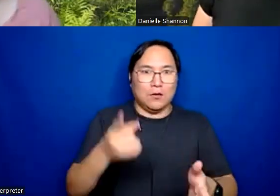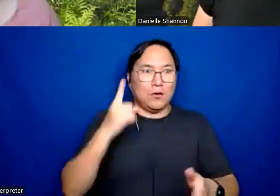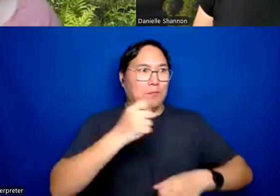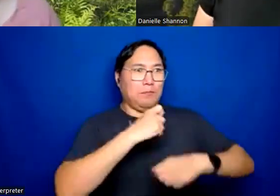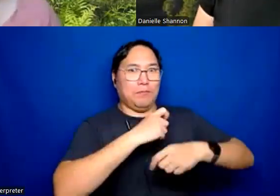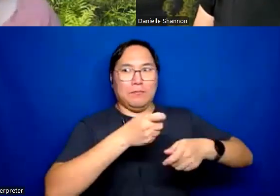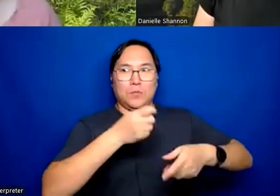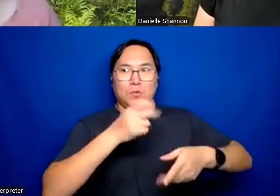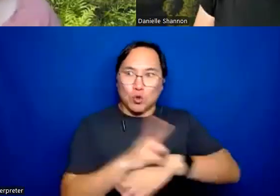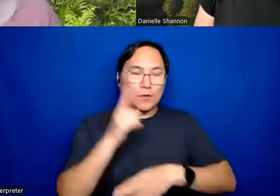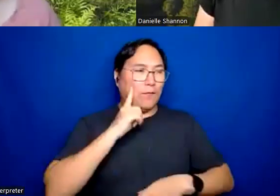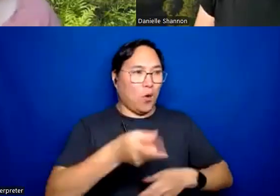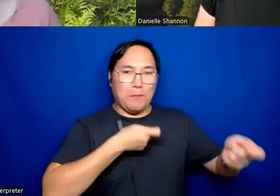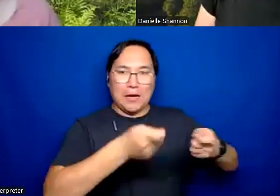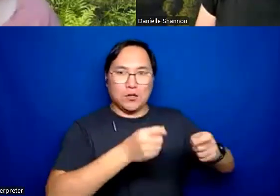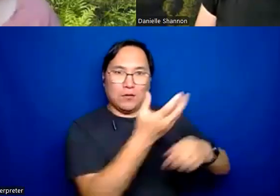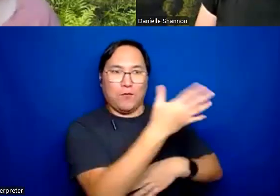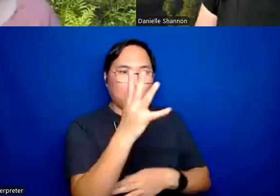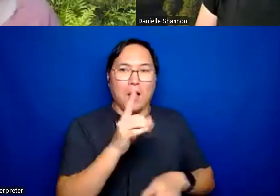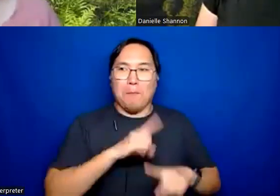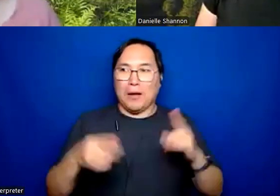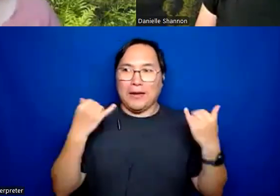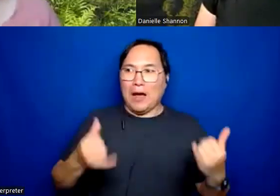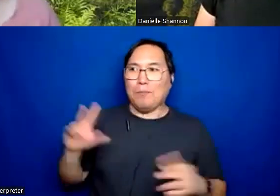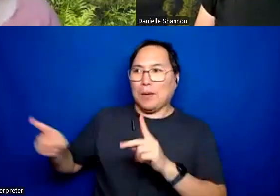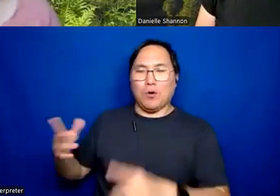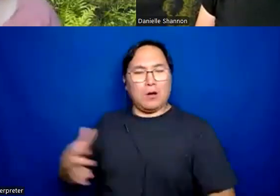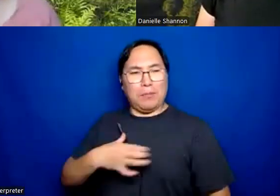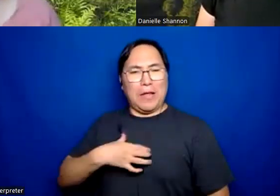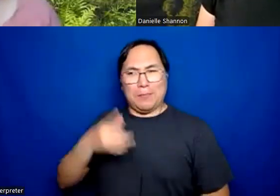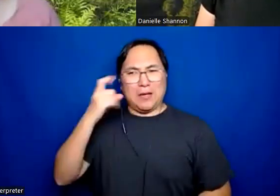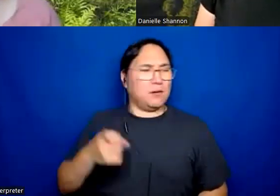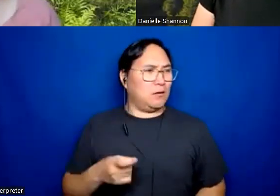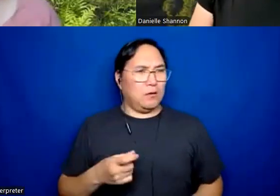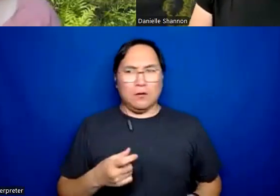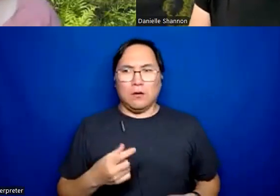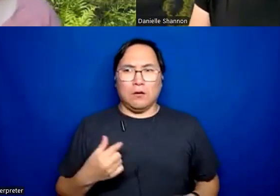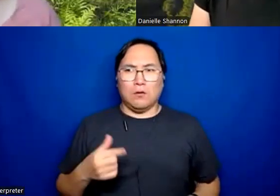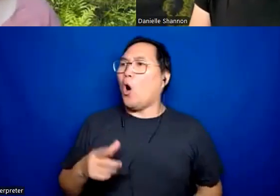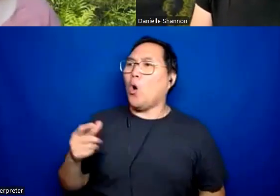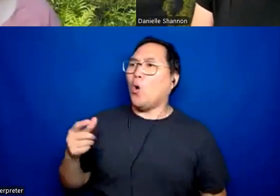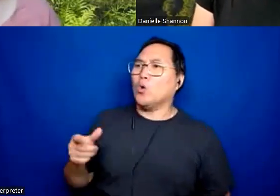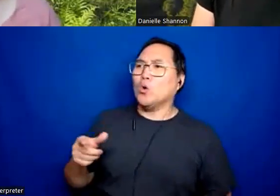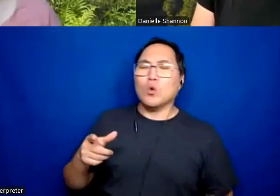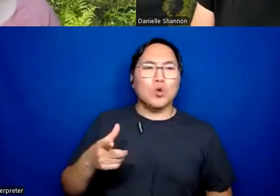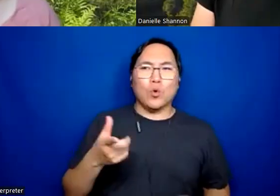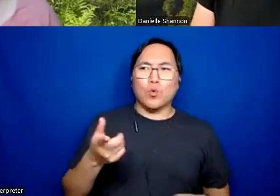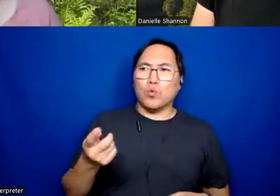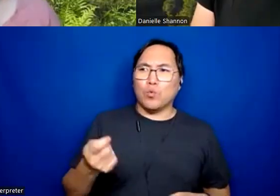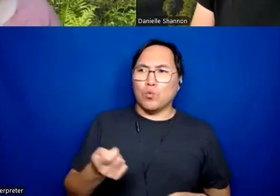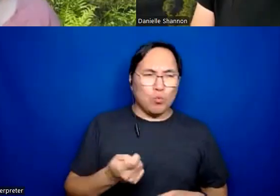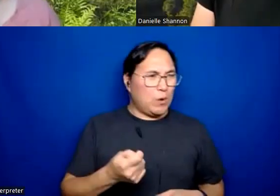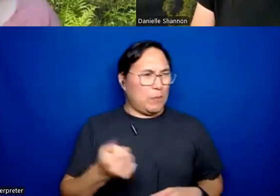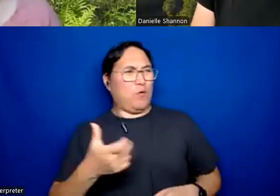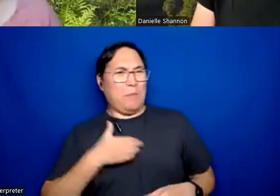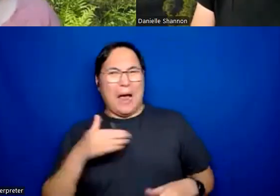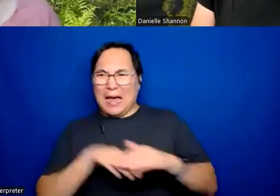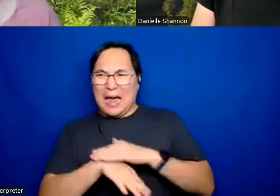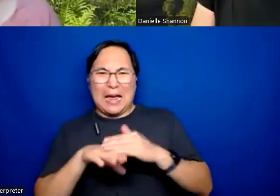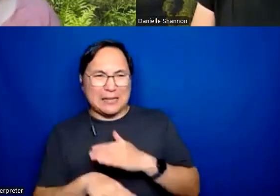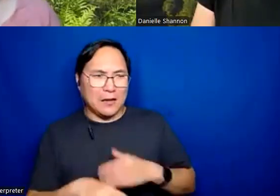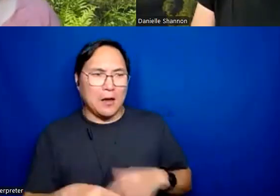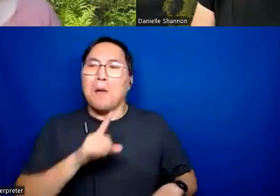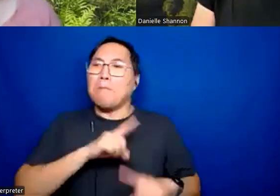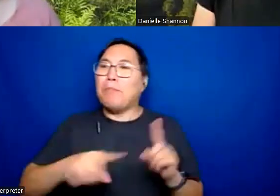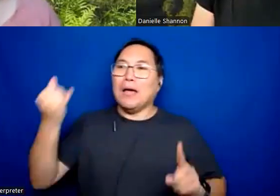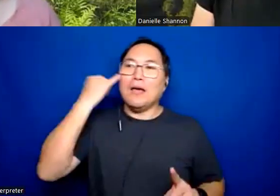because suddenly these people are losing their trail. Whereas if we'd done a little bit more planning and actually cited that recreational infrastructure